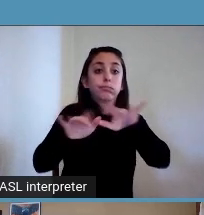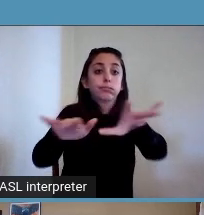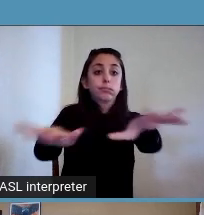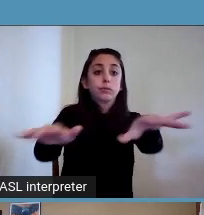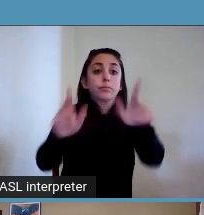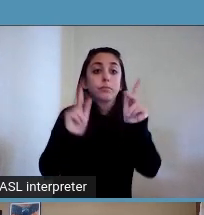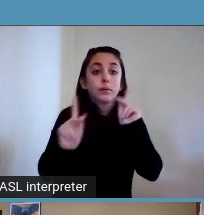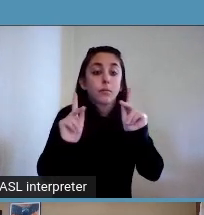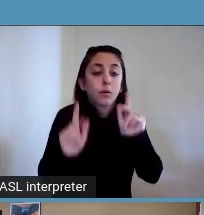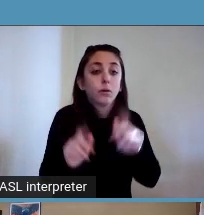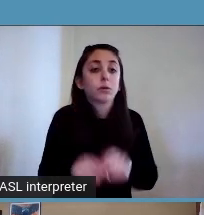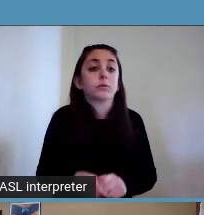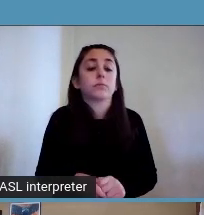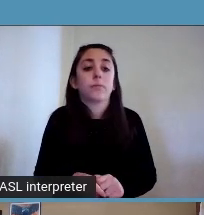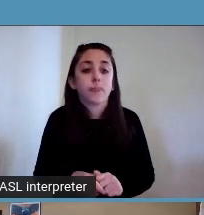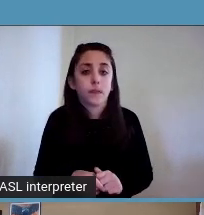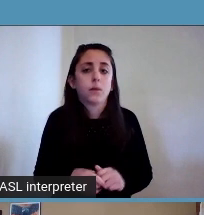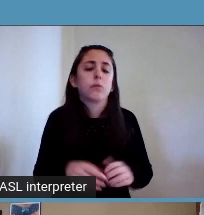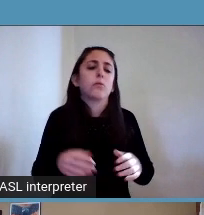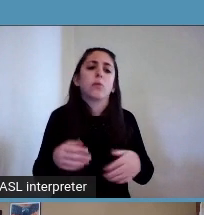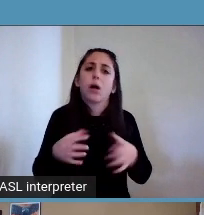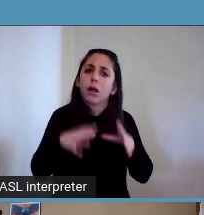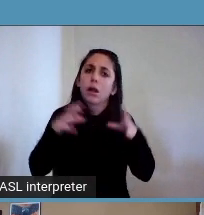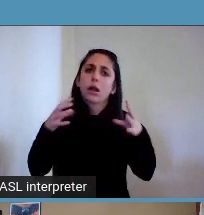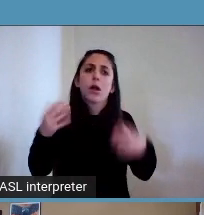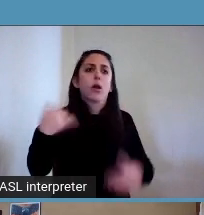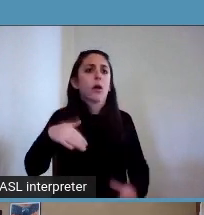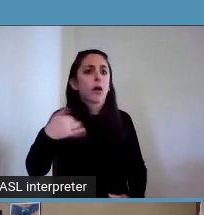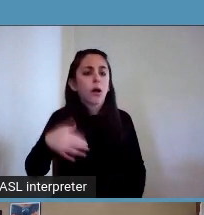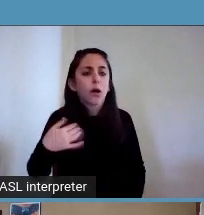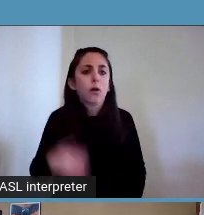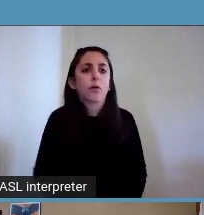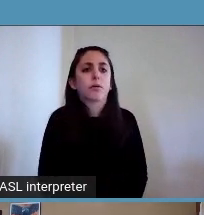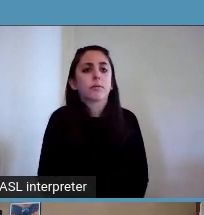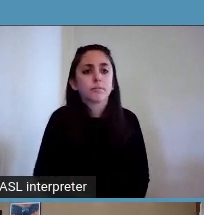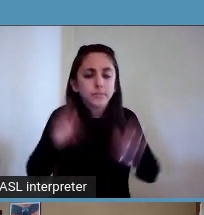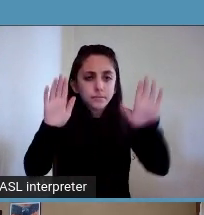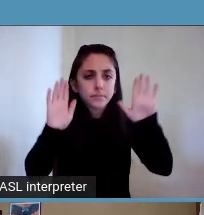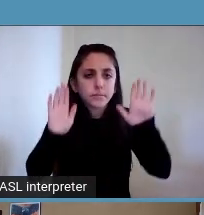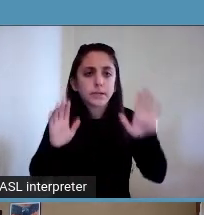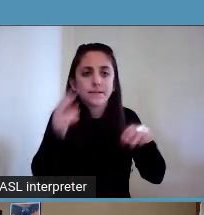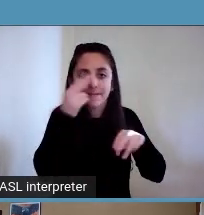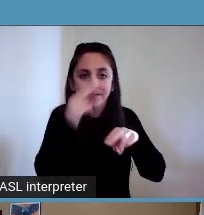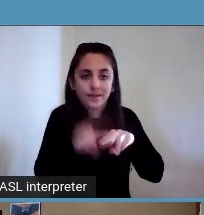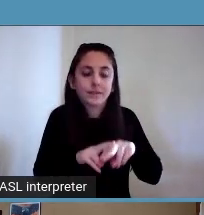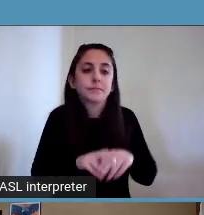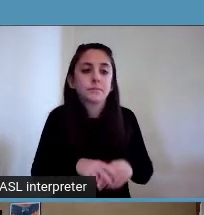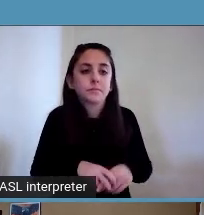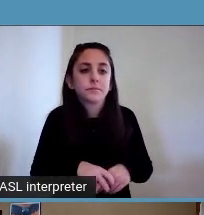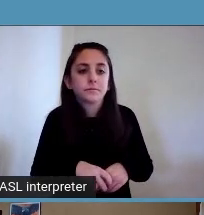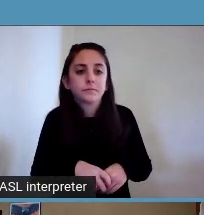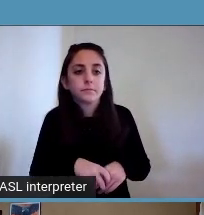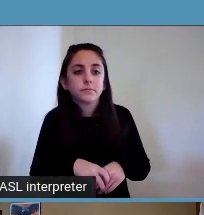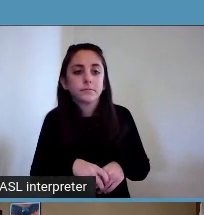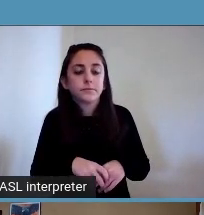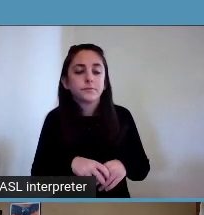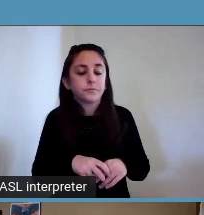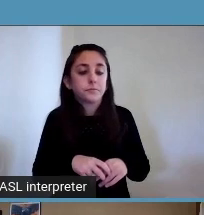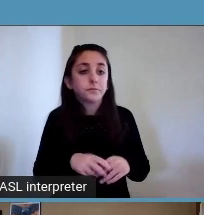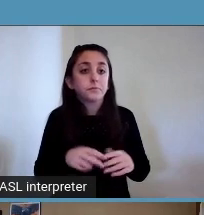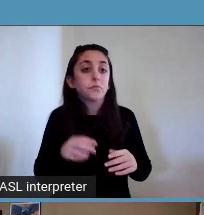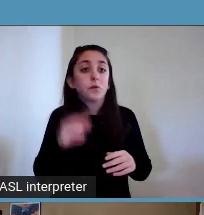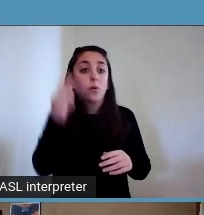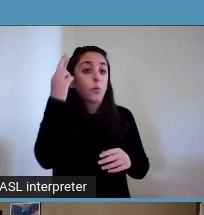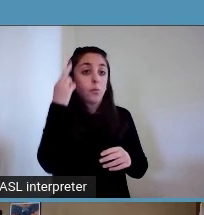on Facebook, which was fun to see. And one reason that I put up this particular Museum 30 post